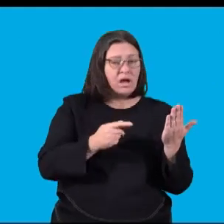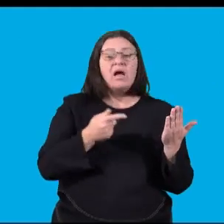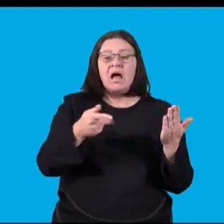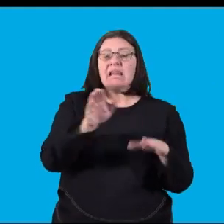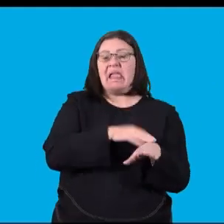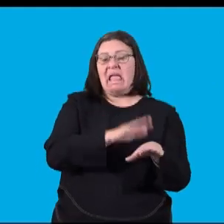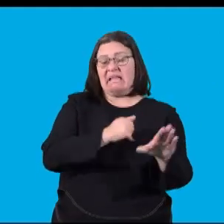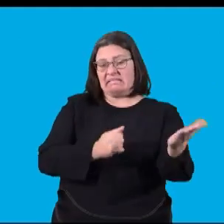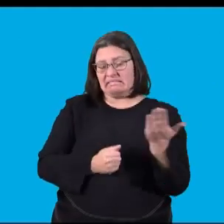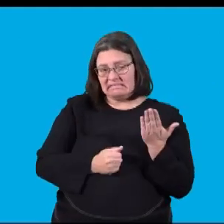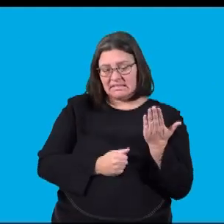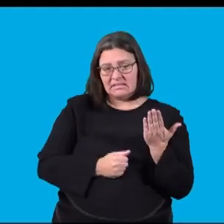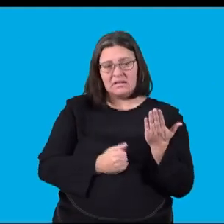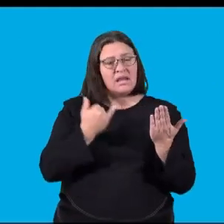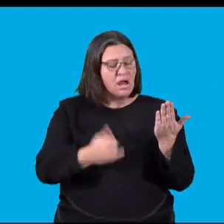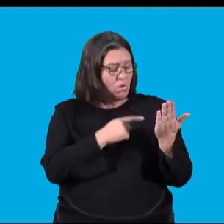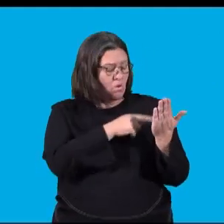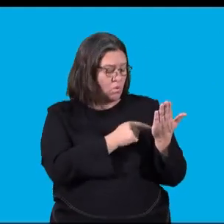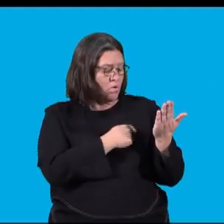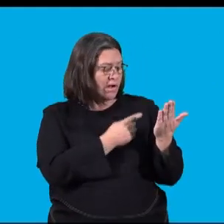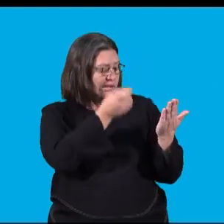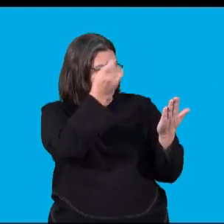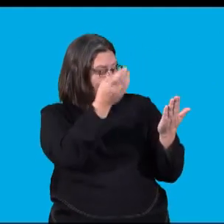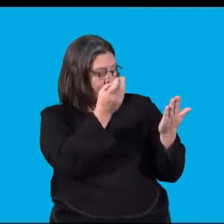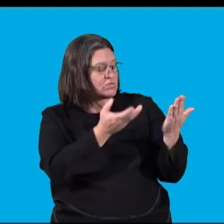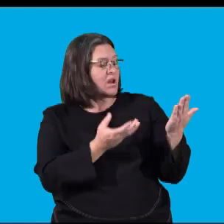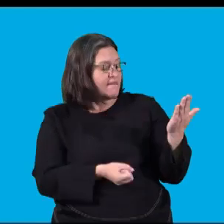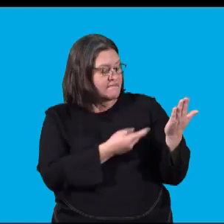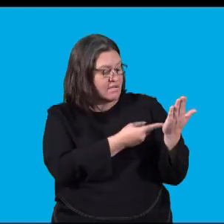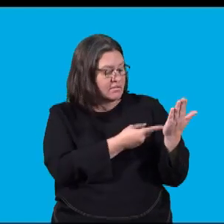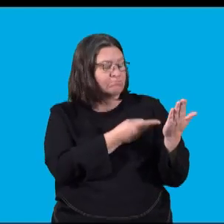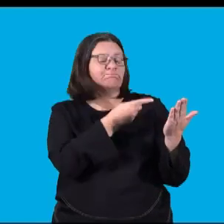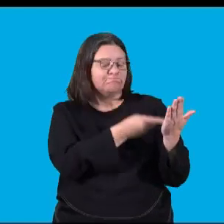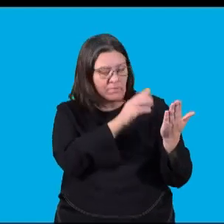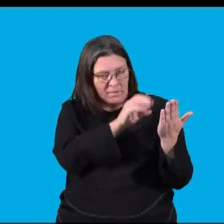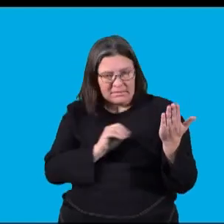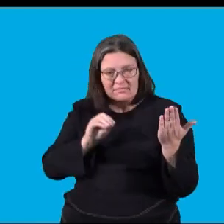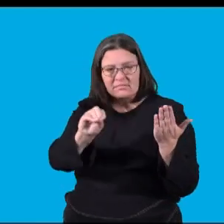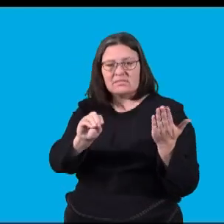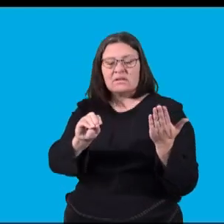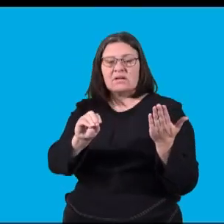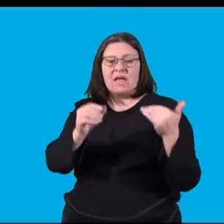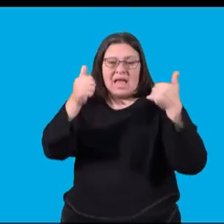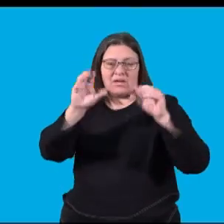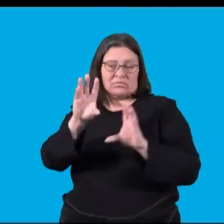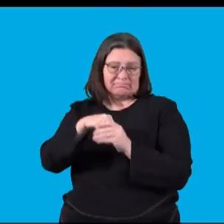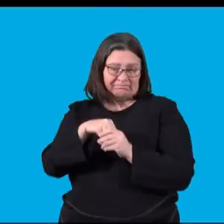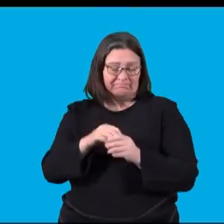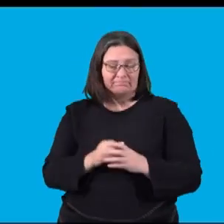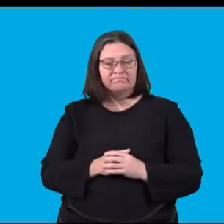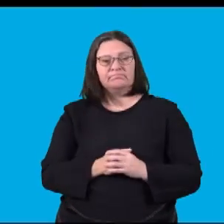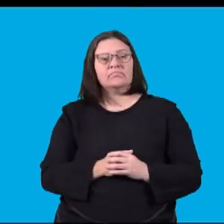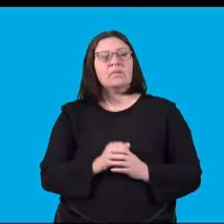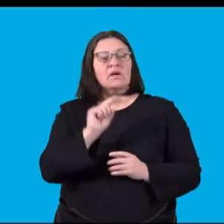statement has arrived late and we now have information which we must bring into account. All